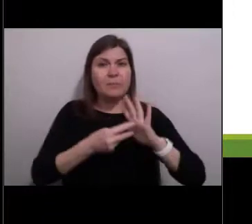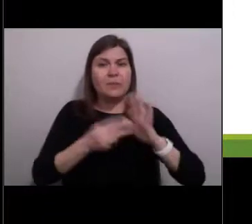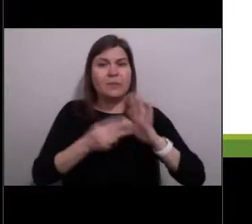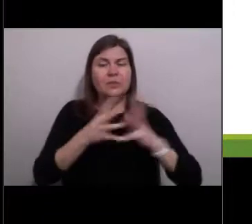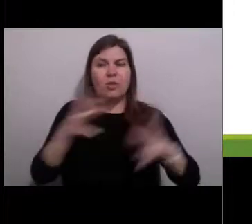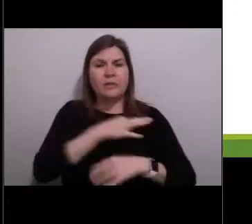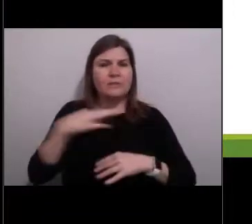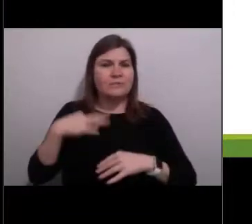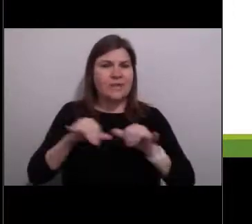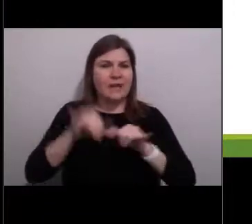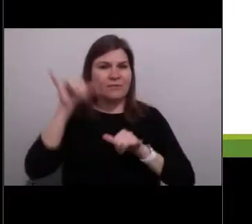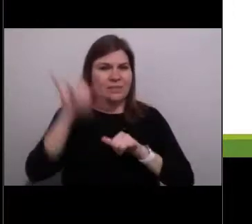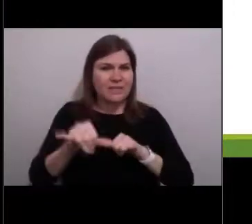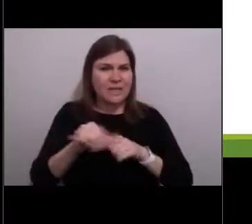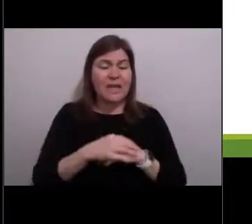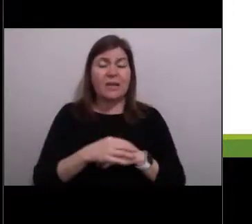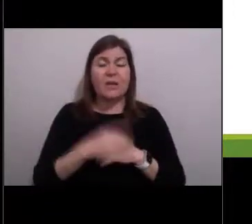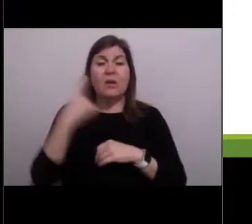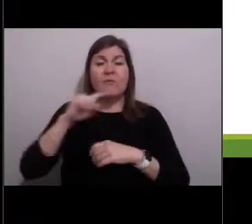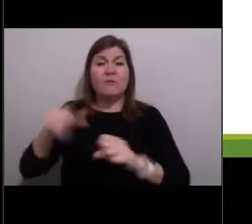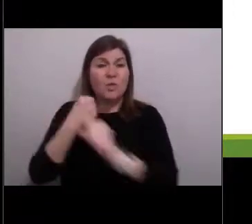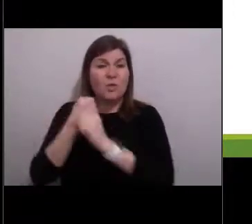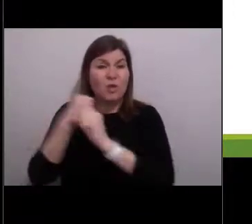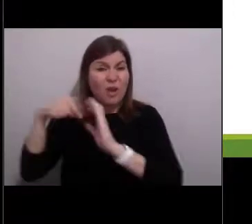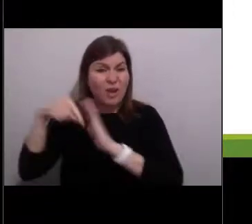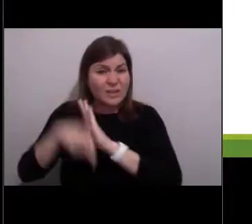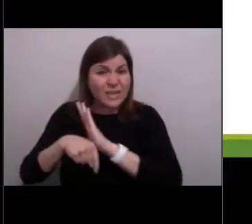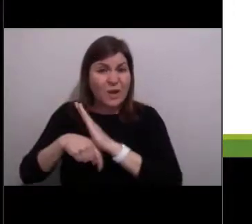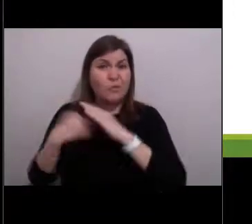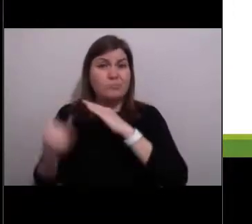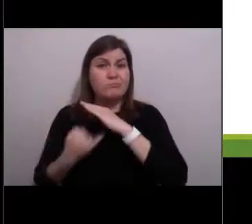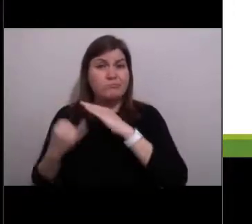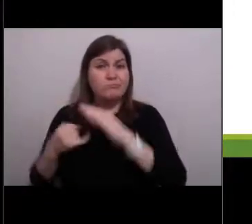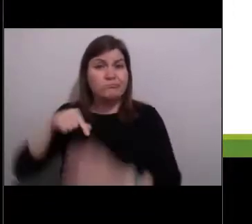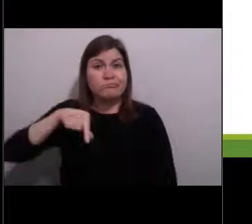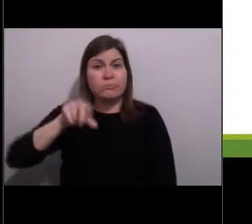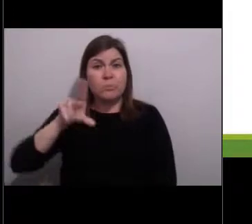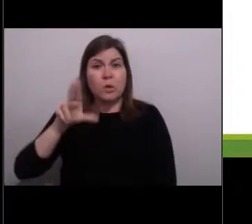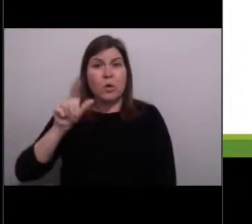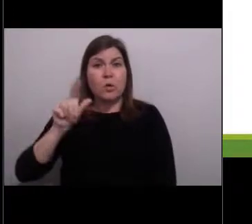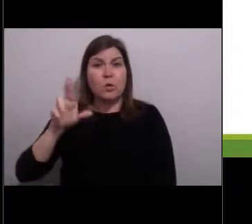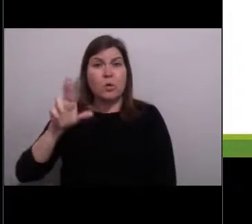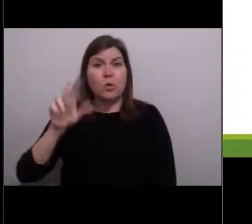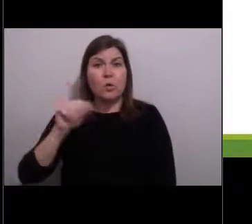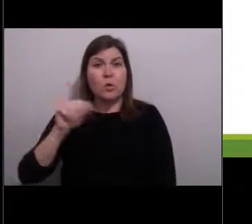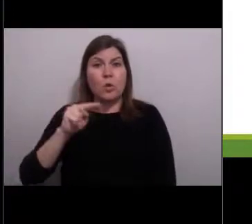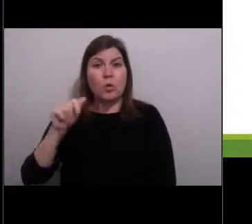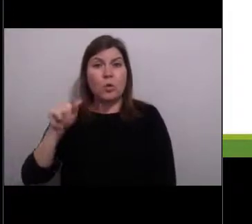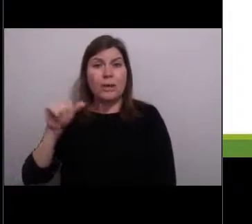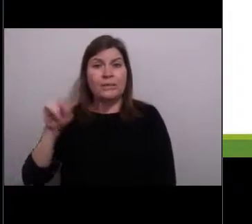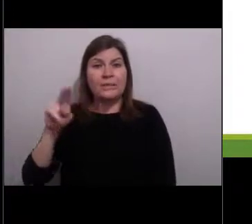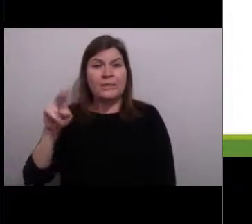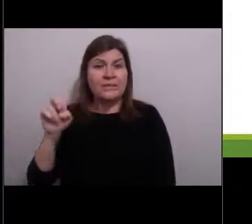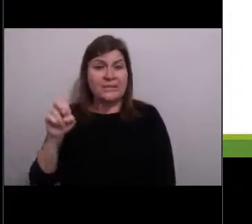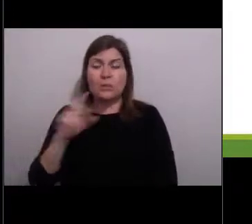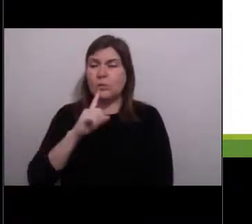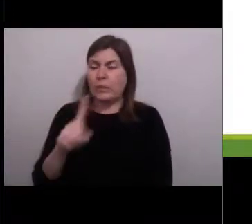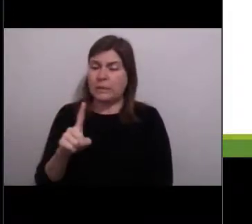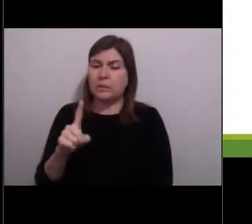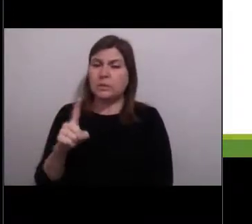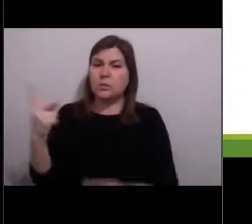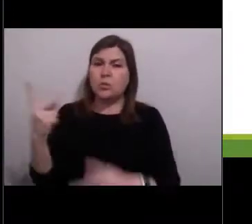and quarantining has certainly increased isolation. As I say, there's a huge movement by families who are trying to